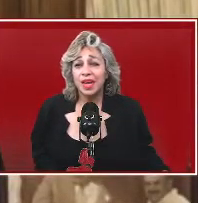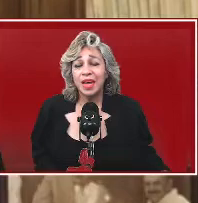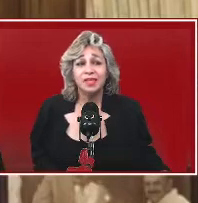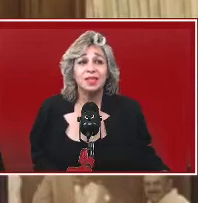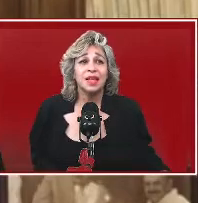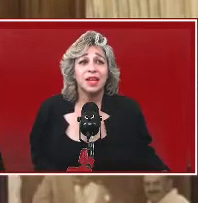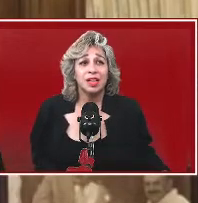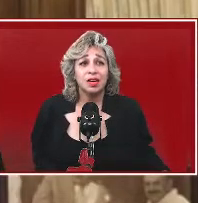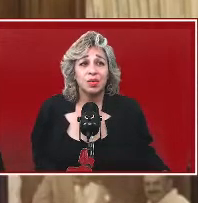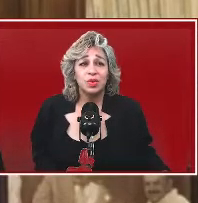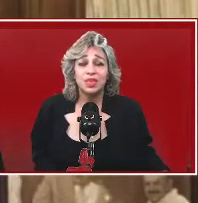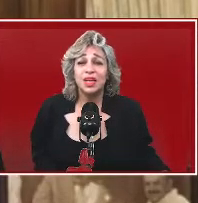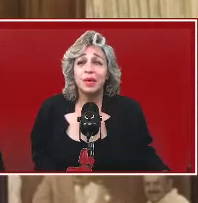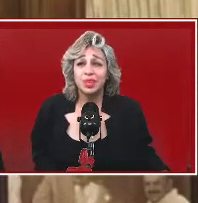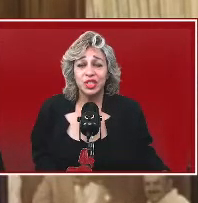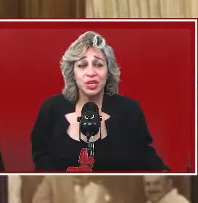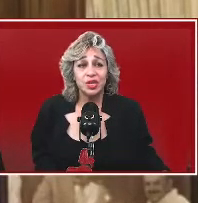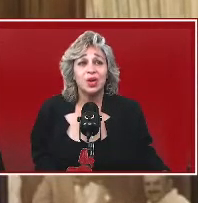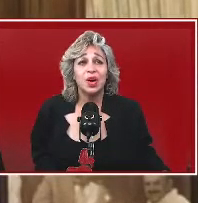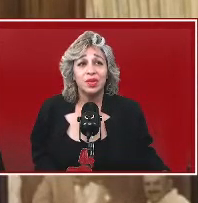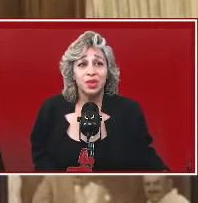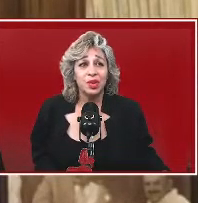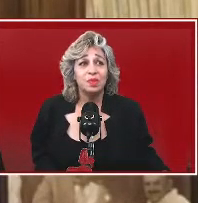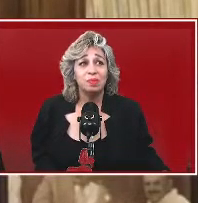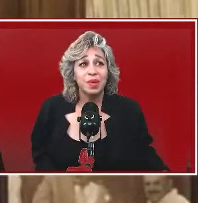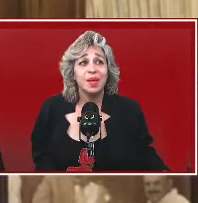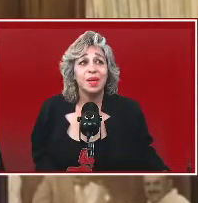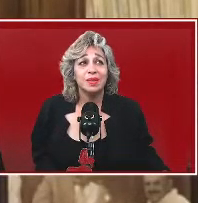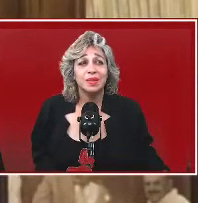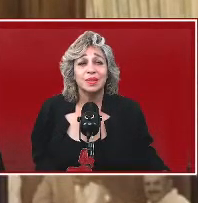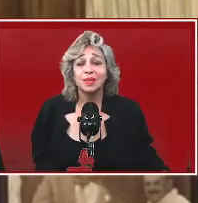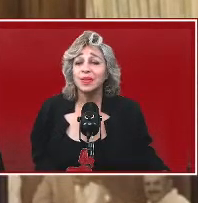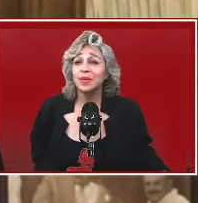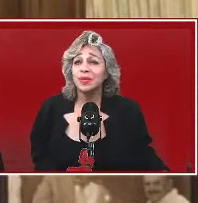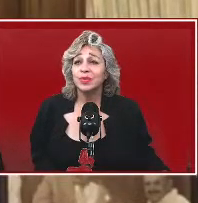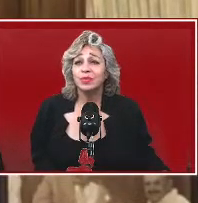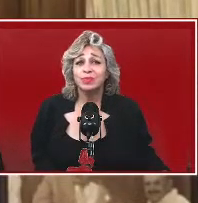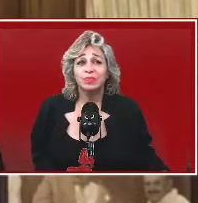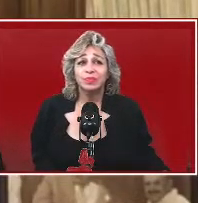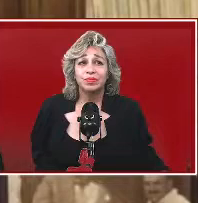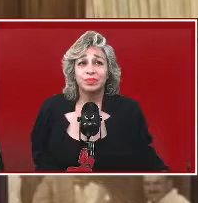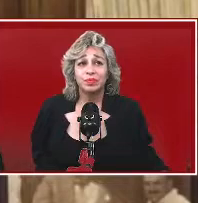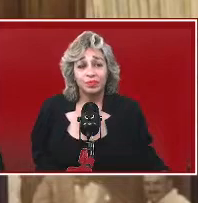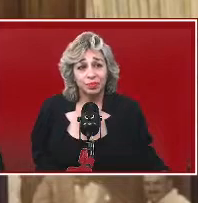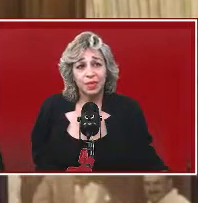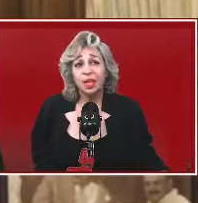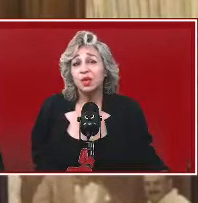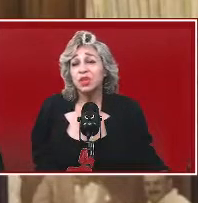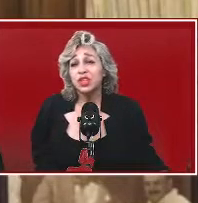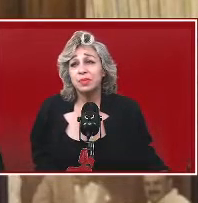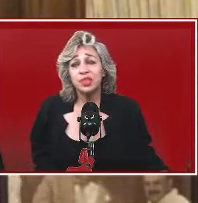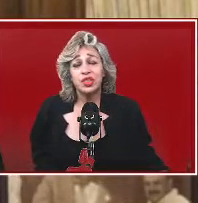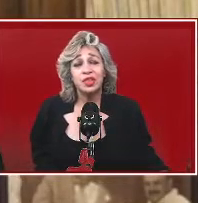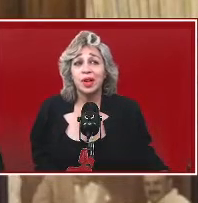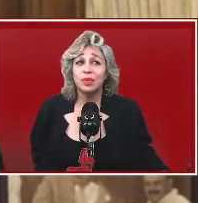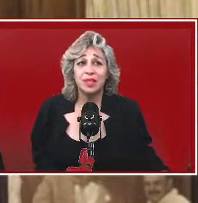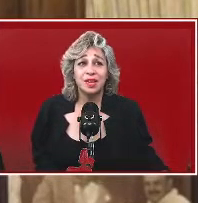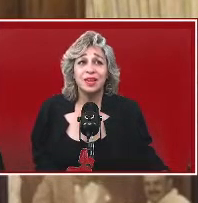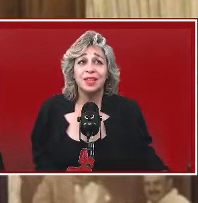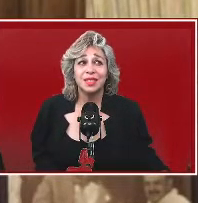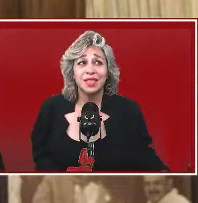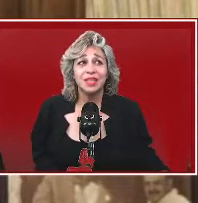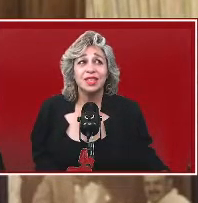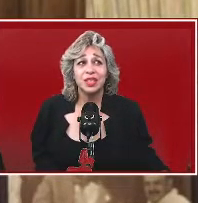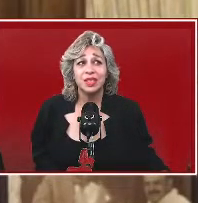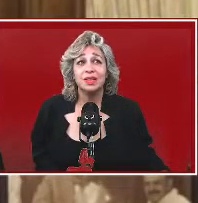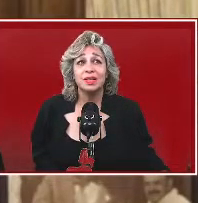the case that it was damaging to other human beings, esa la intención. which I'm sure that was not